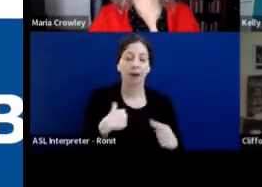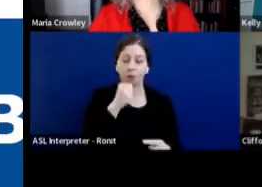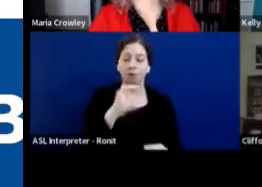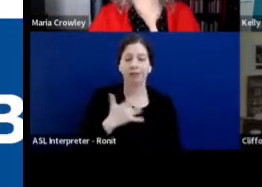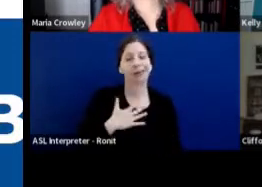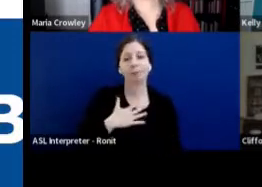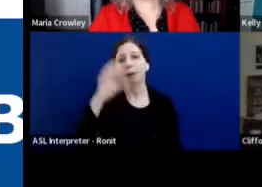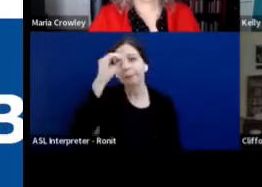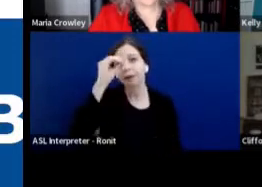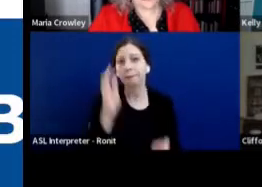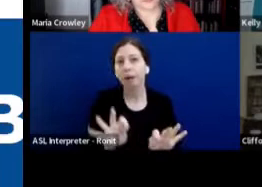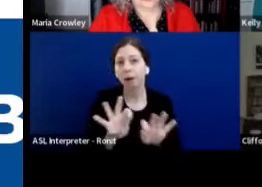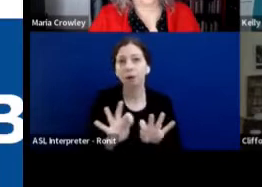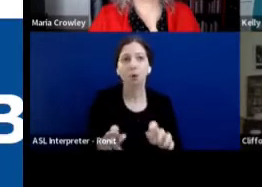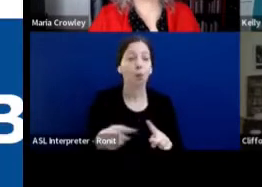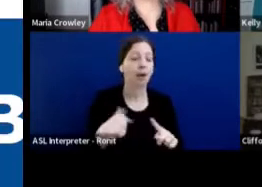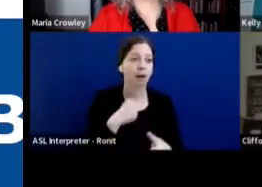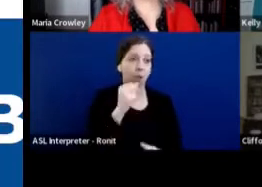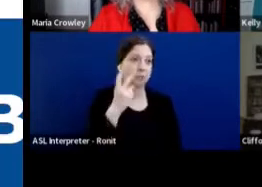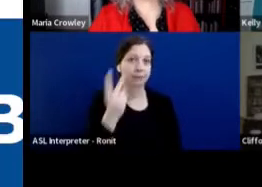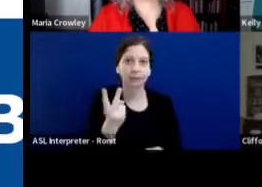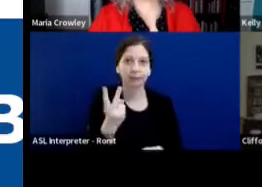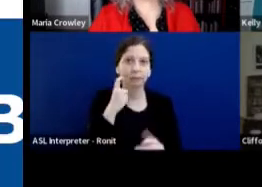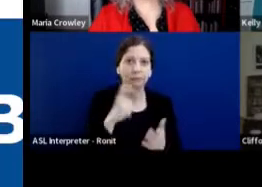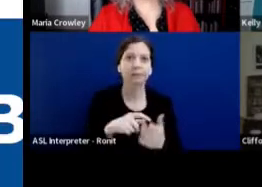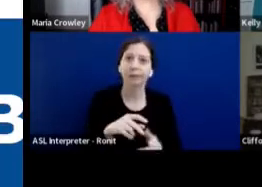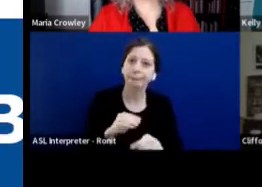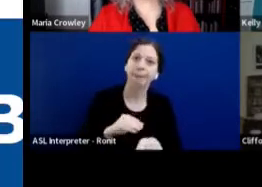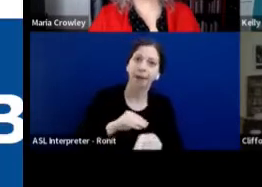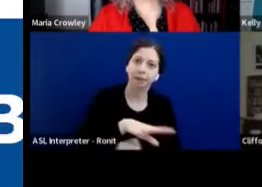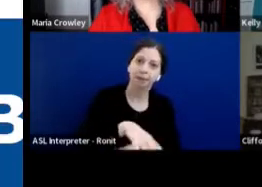have mattered, when I don't see an impact, and also